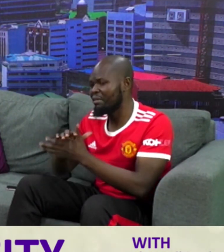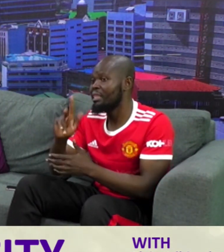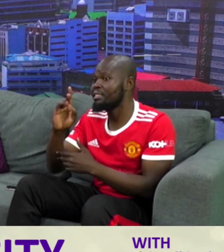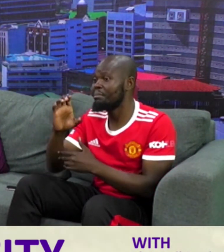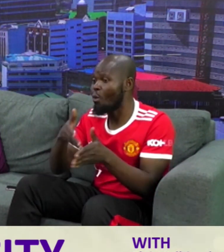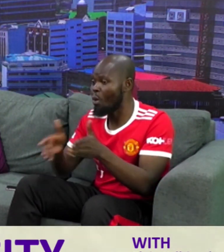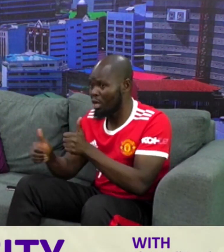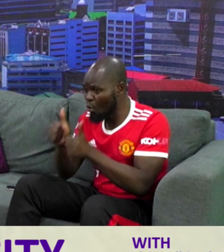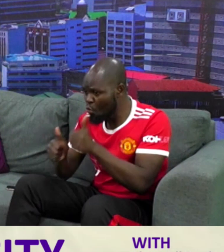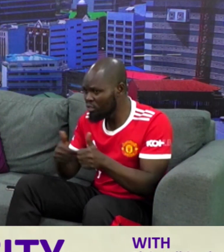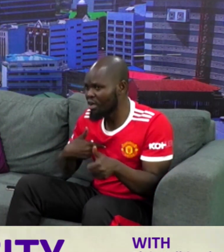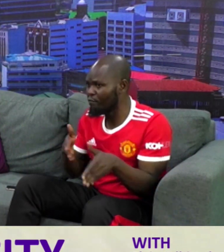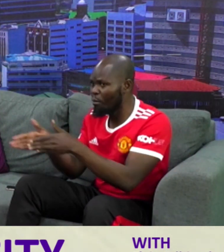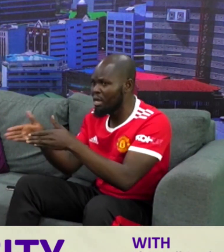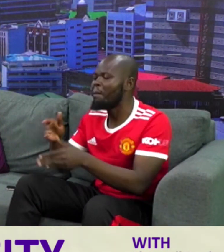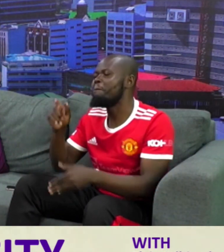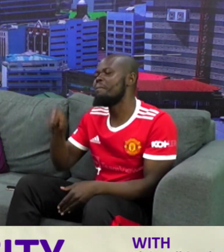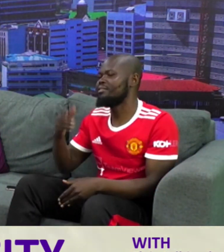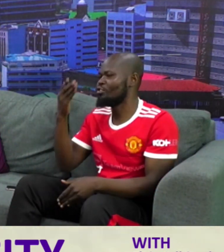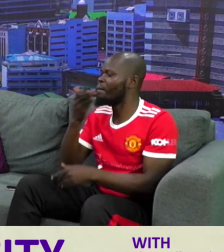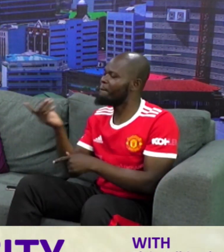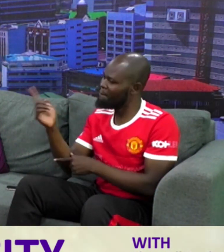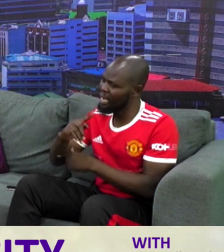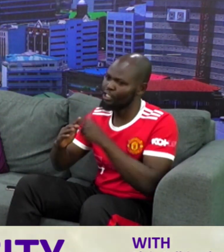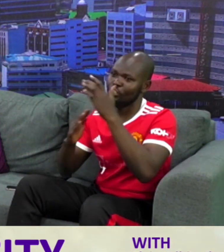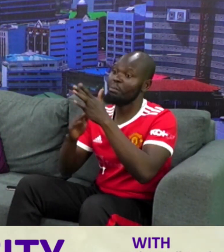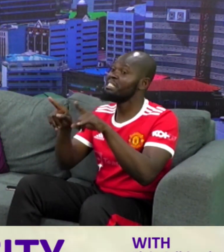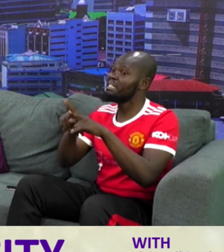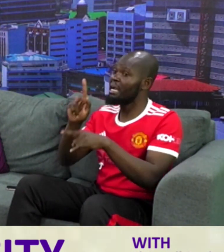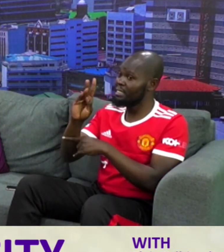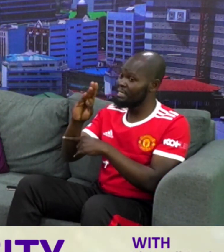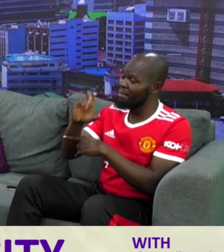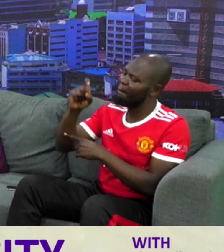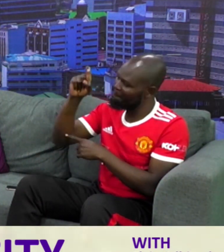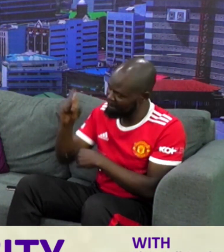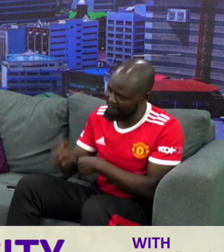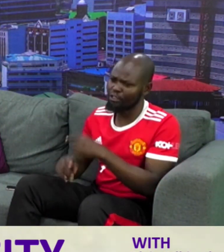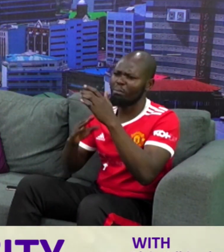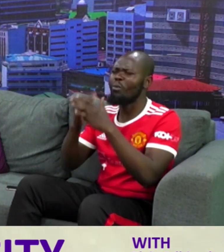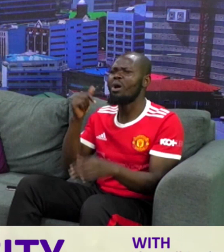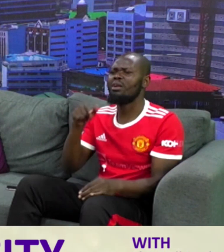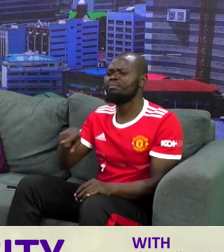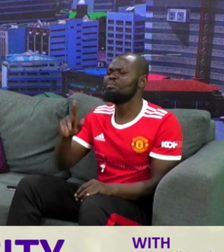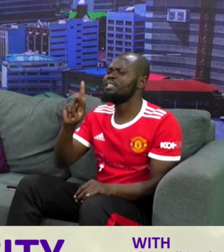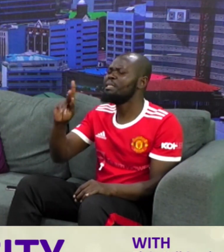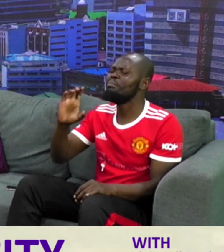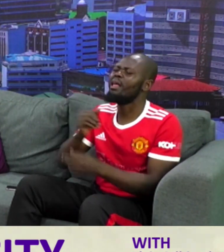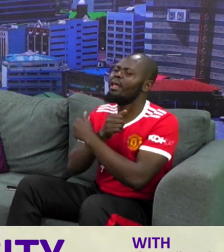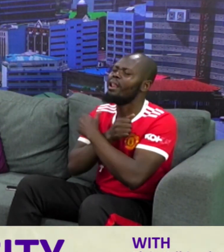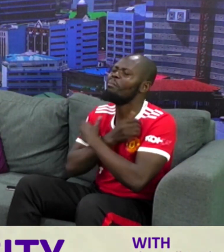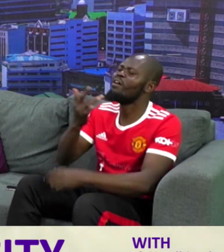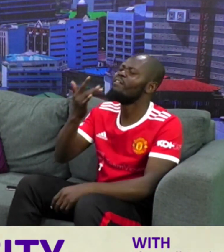the goalkeeper. I believe KCB will have really a tough time to really maneuver against Bidco. Right. But